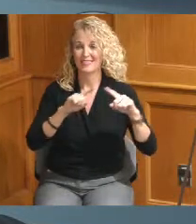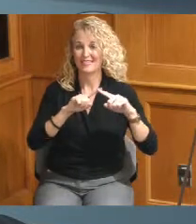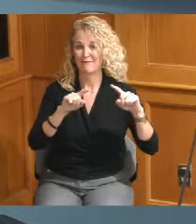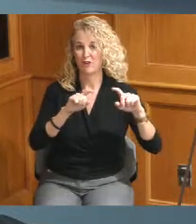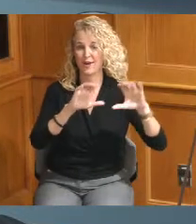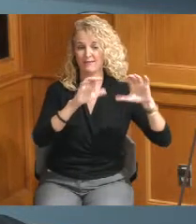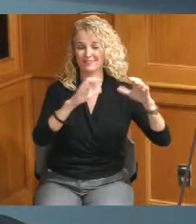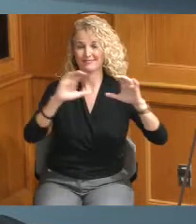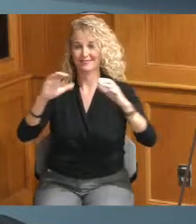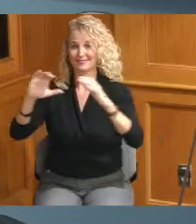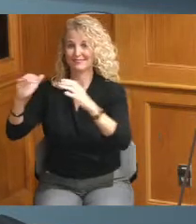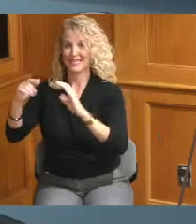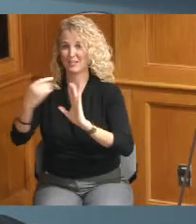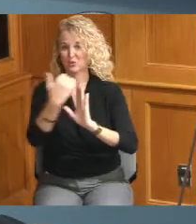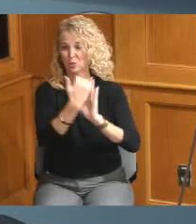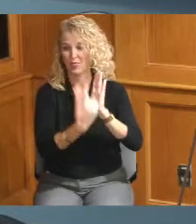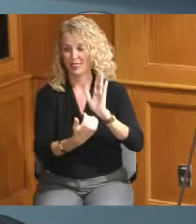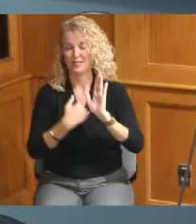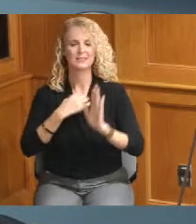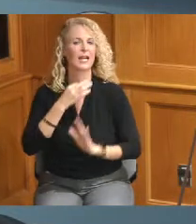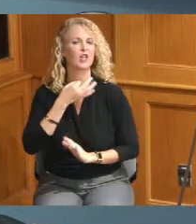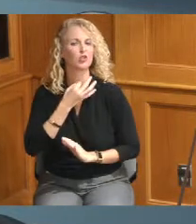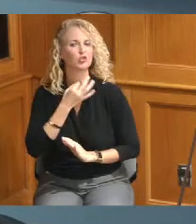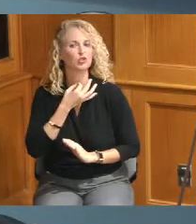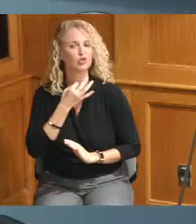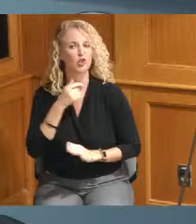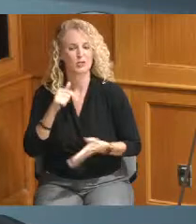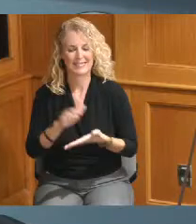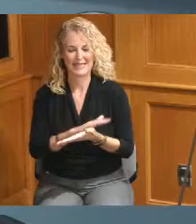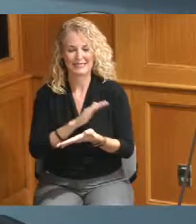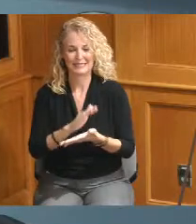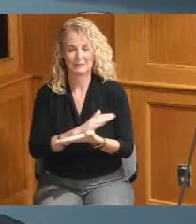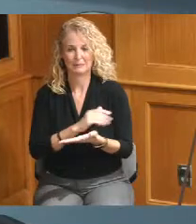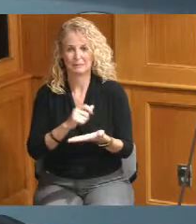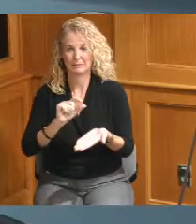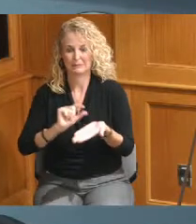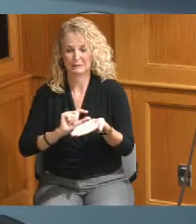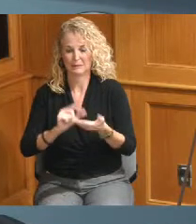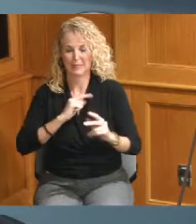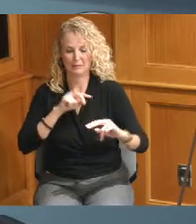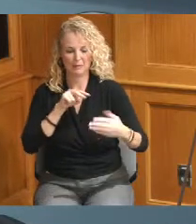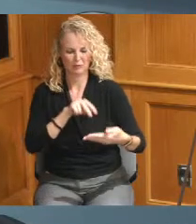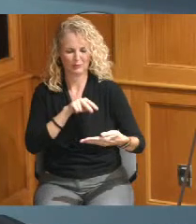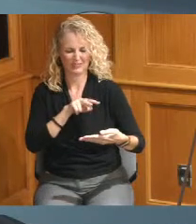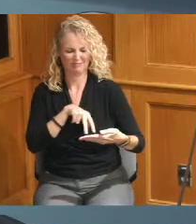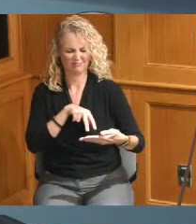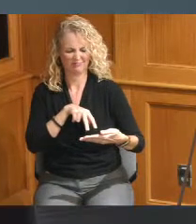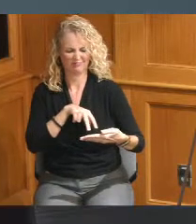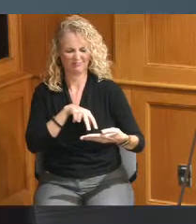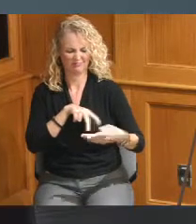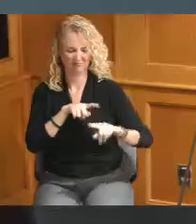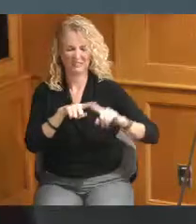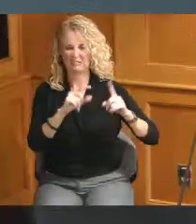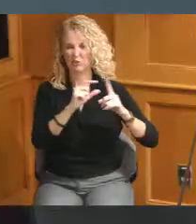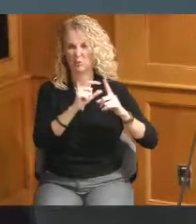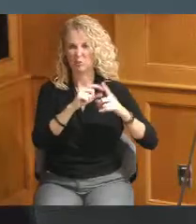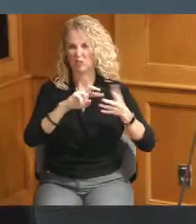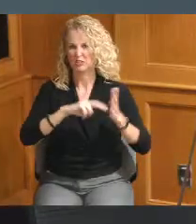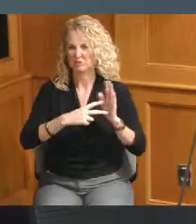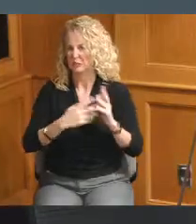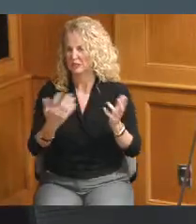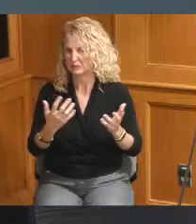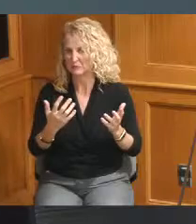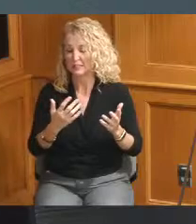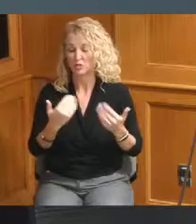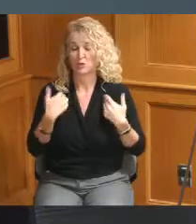listed, I was wondering for whoever may get this packet that we have a definition of personnel,